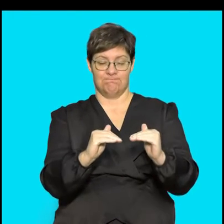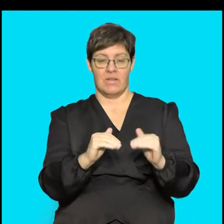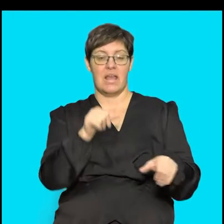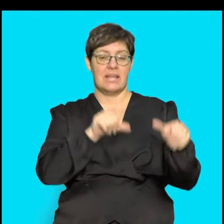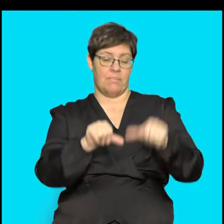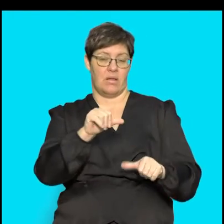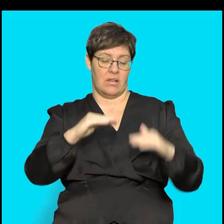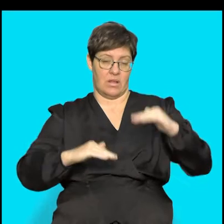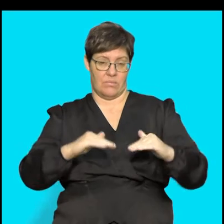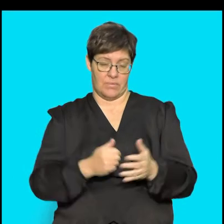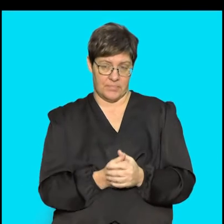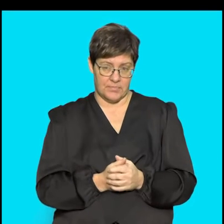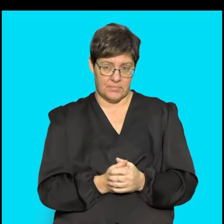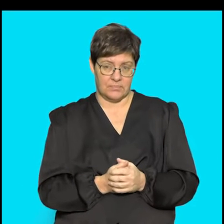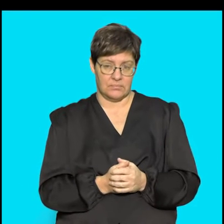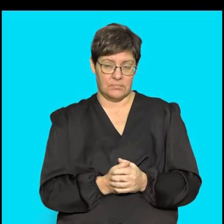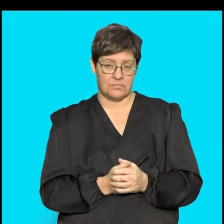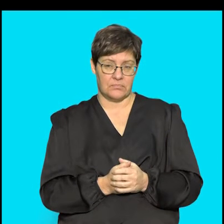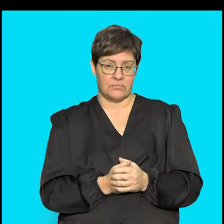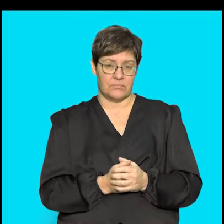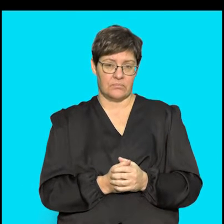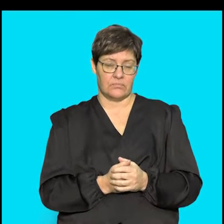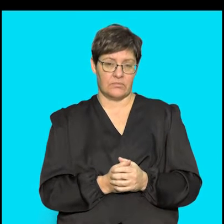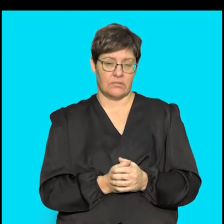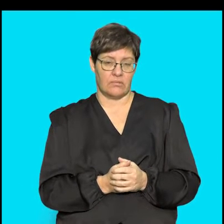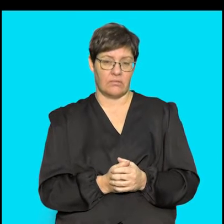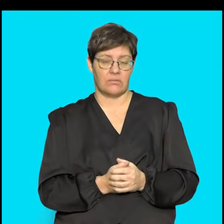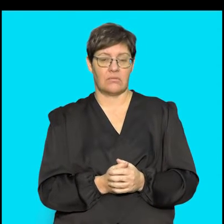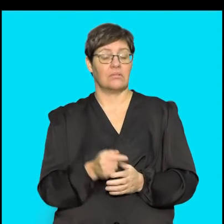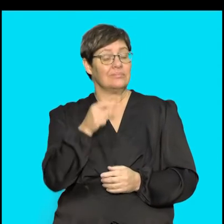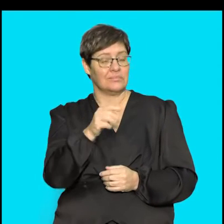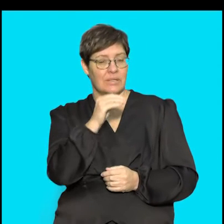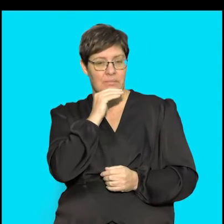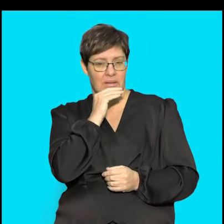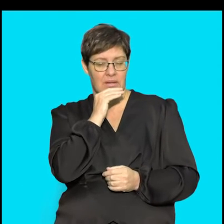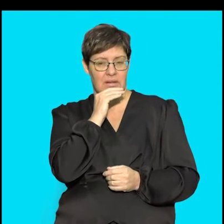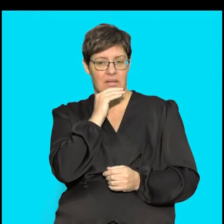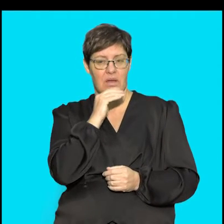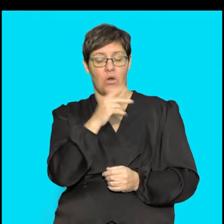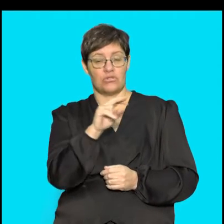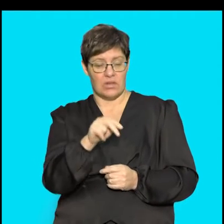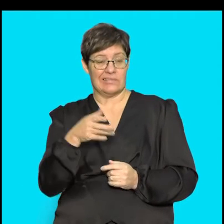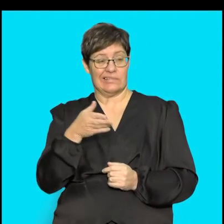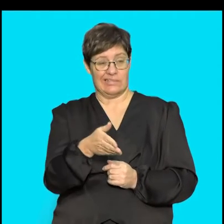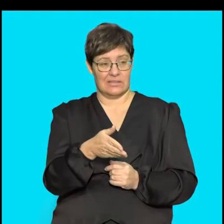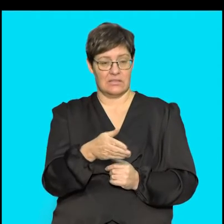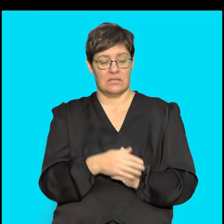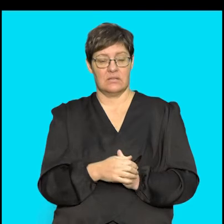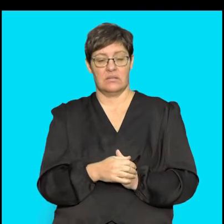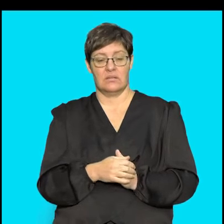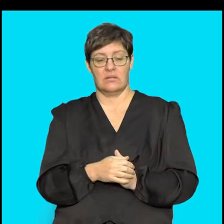we have horizontal lines that's parallel, and that means that the concentration